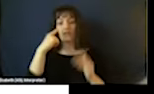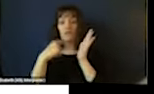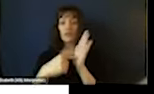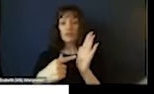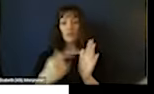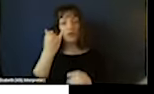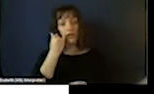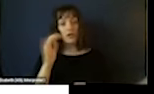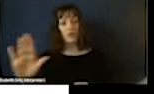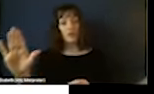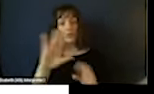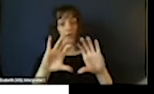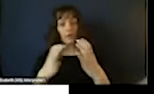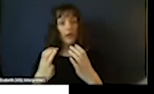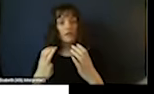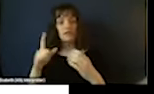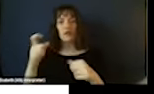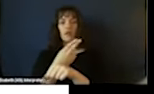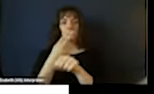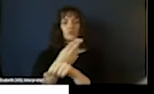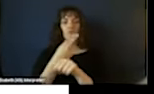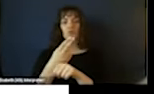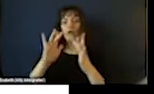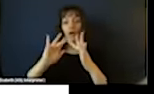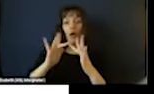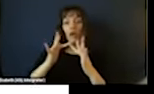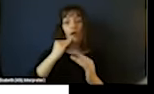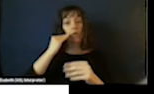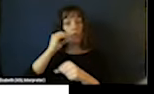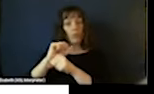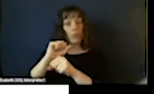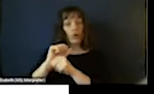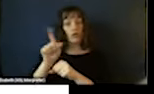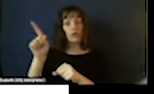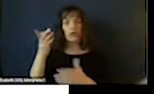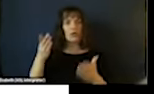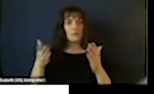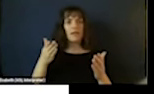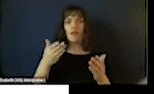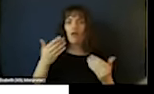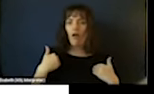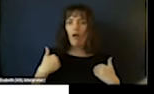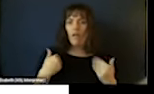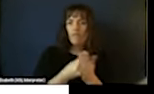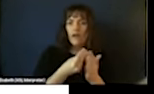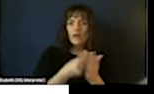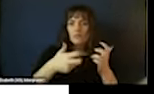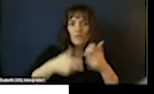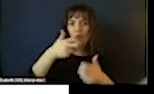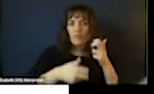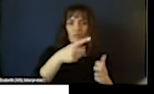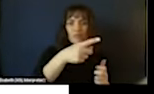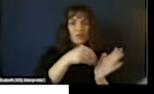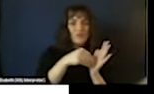an expensive online homework platform, you might be creating a financial burden for a student who then wouldn't be able to